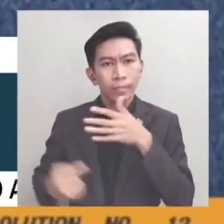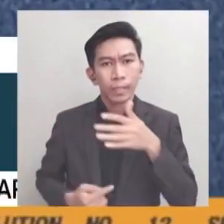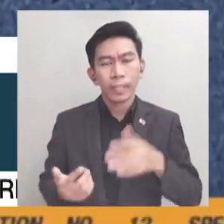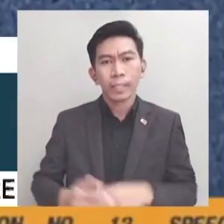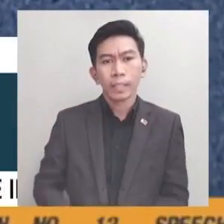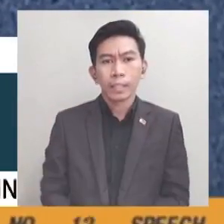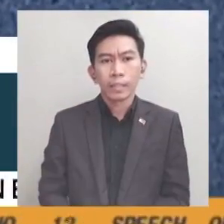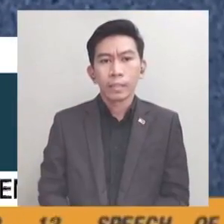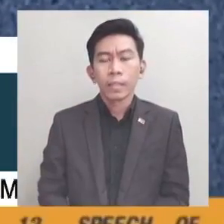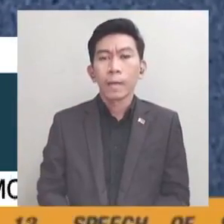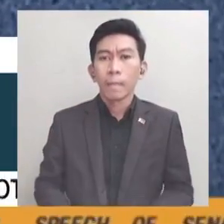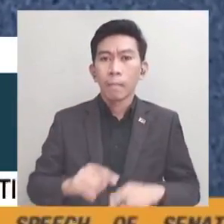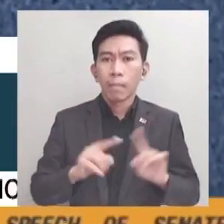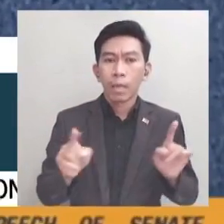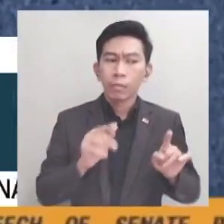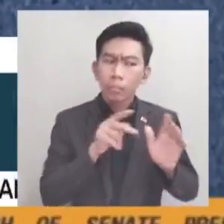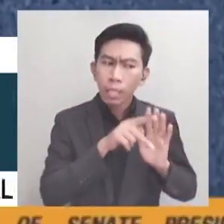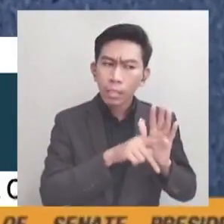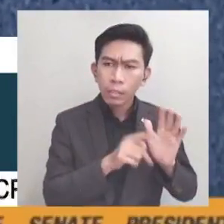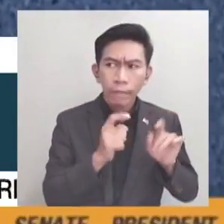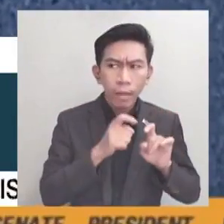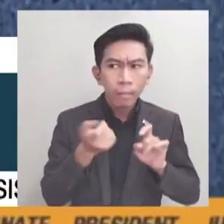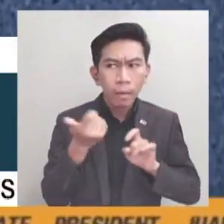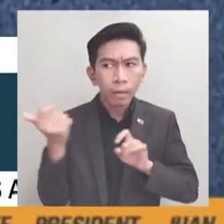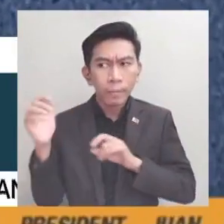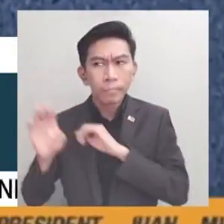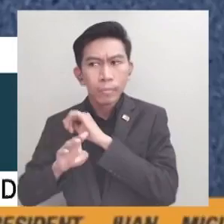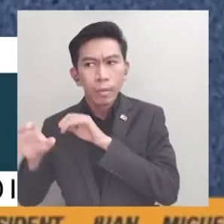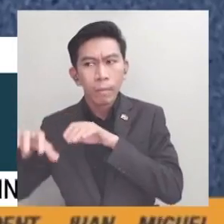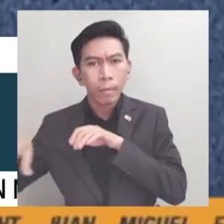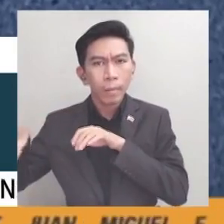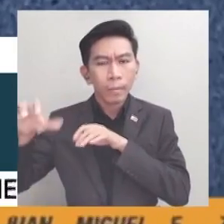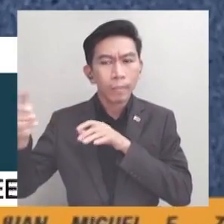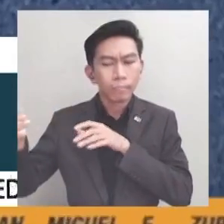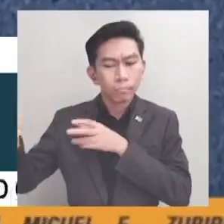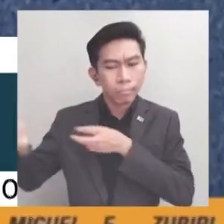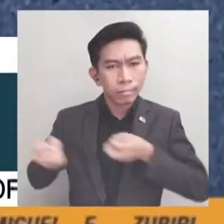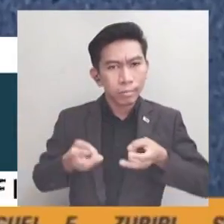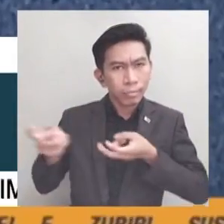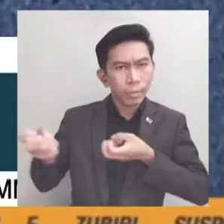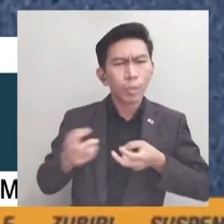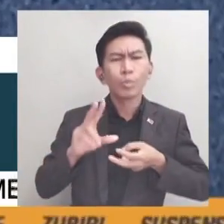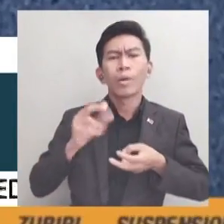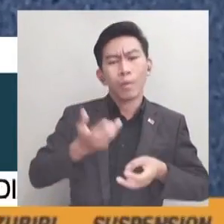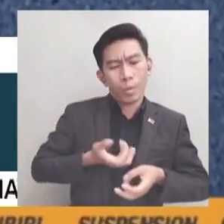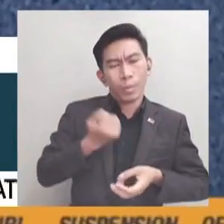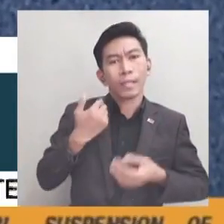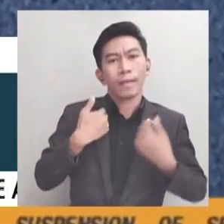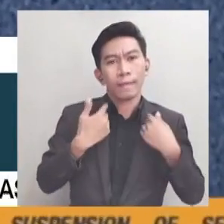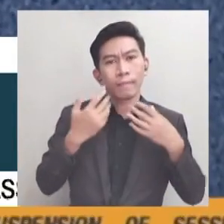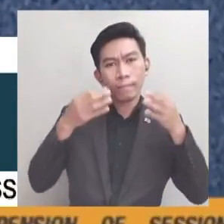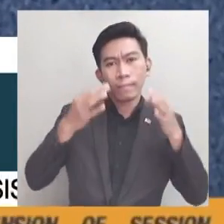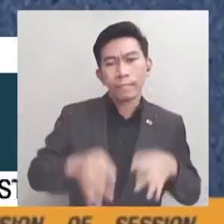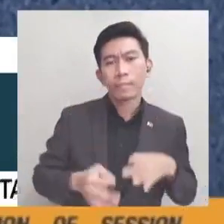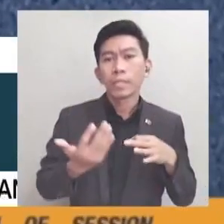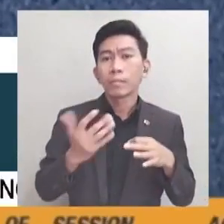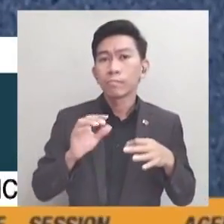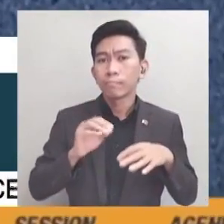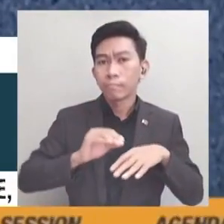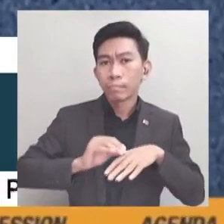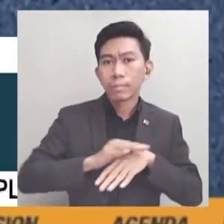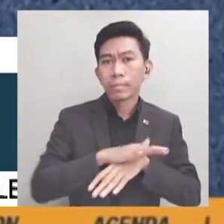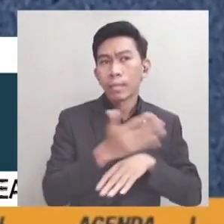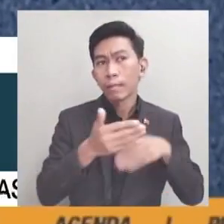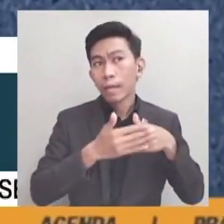other branch. We also nurture our own, whether bills with far-reaching effects that overhaul systems to help